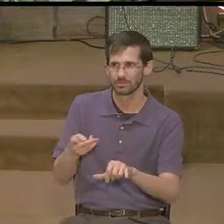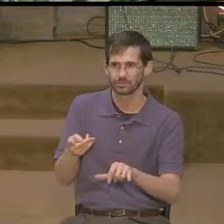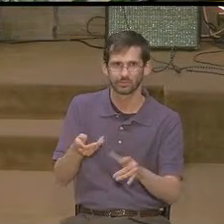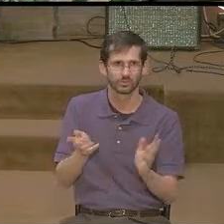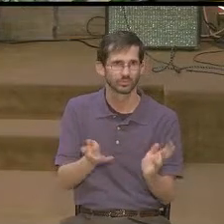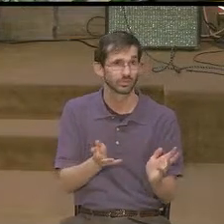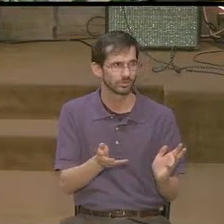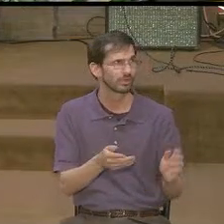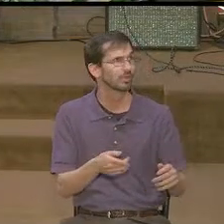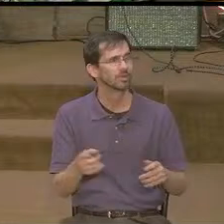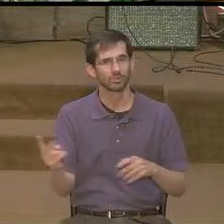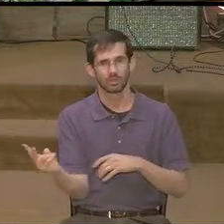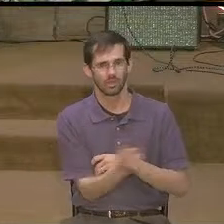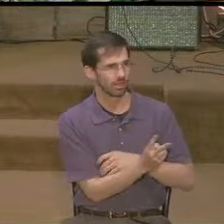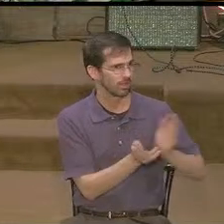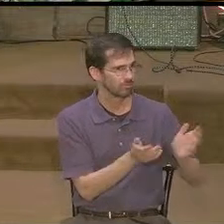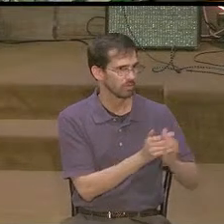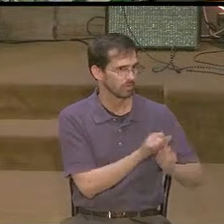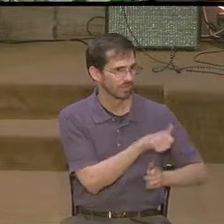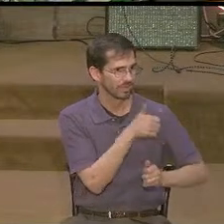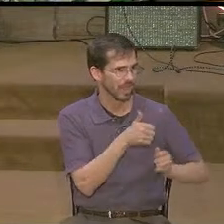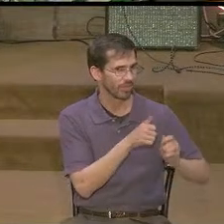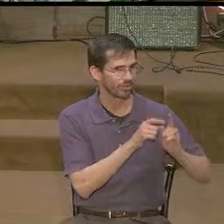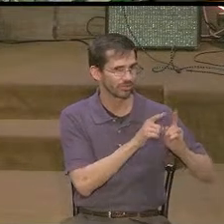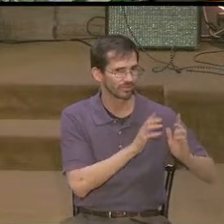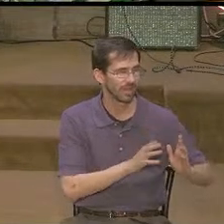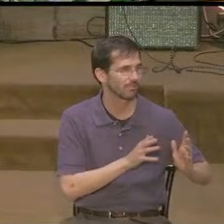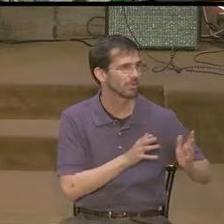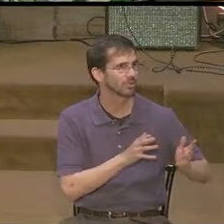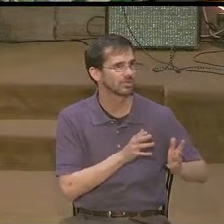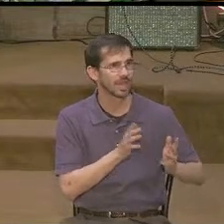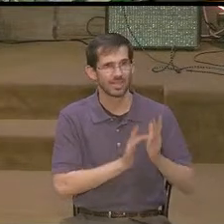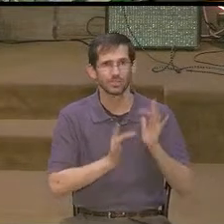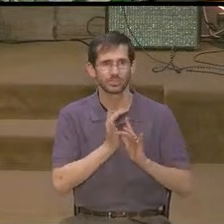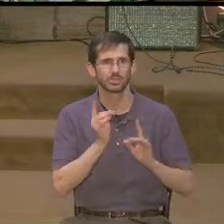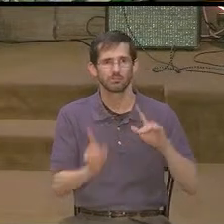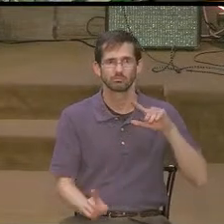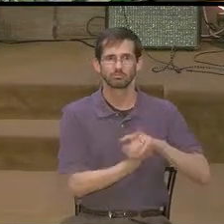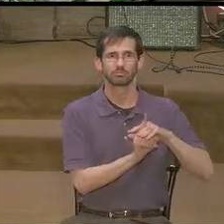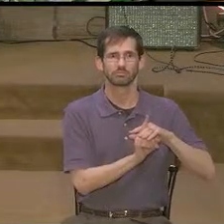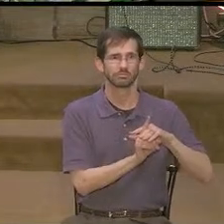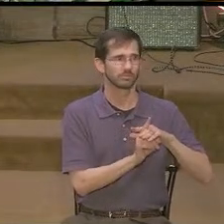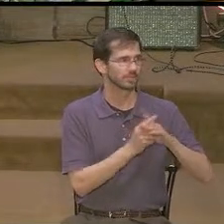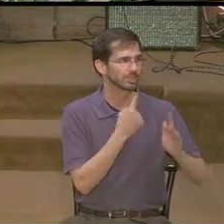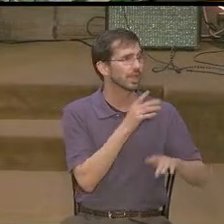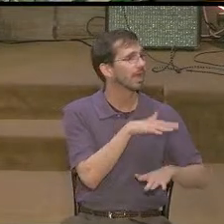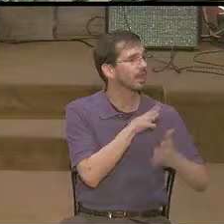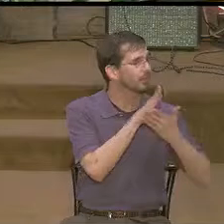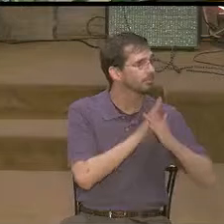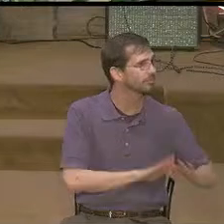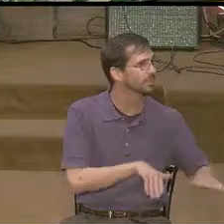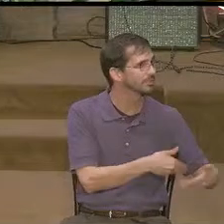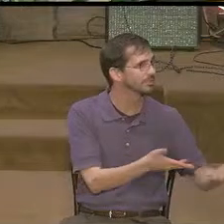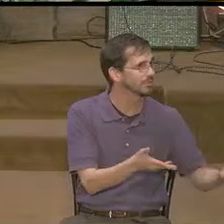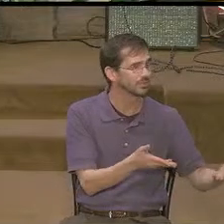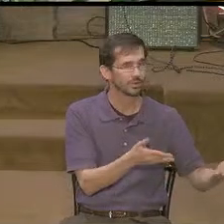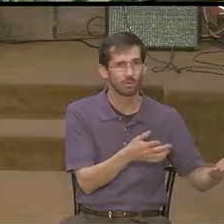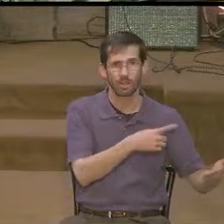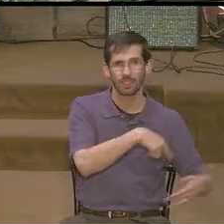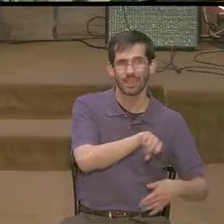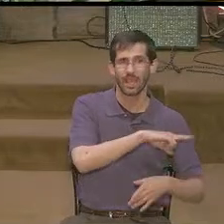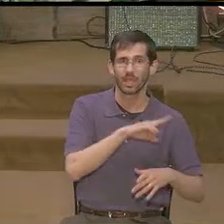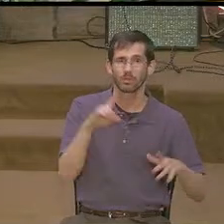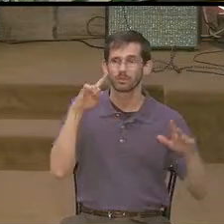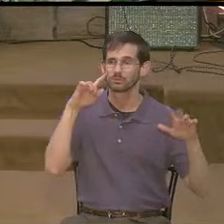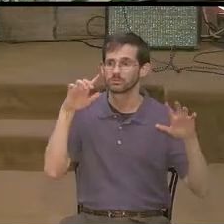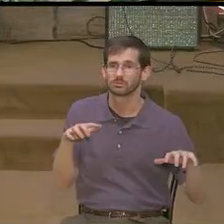them, and he said to them, what did he say, y'all? Peace to you. But they were terrified. Now, here